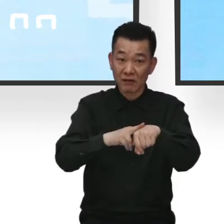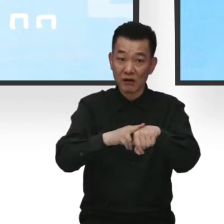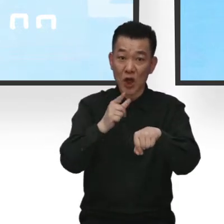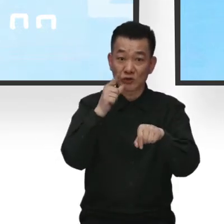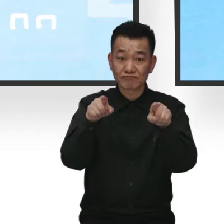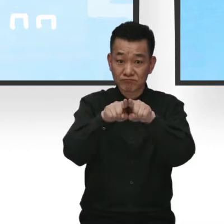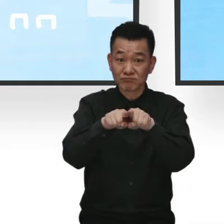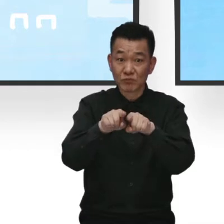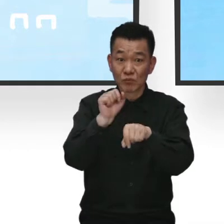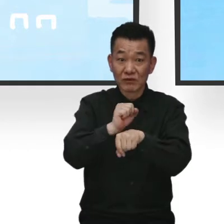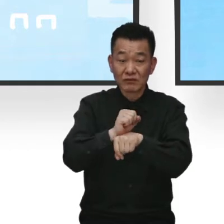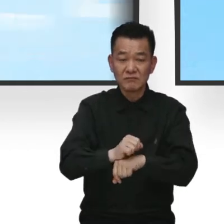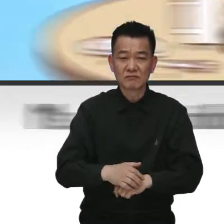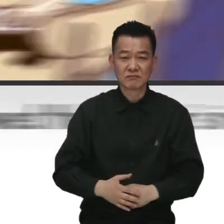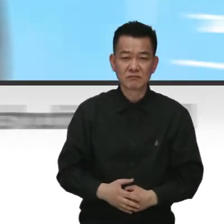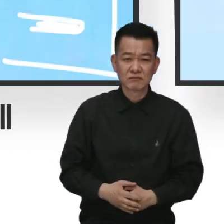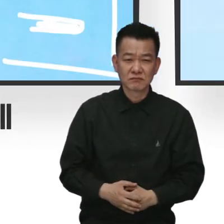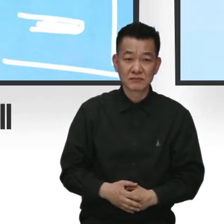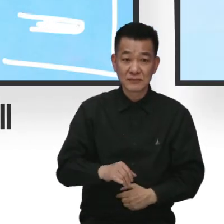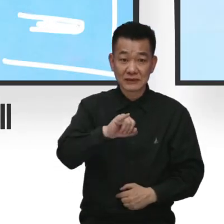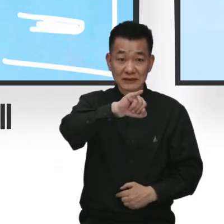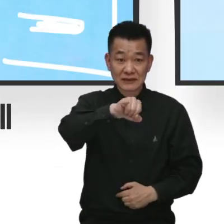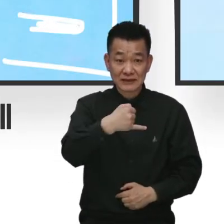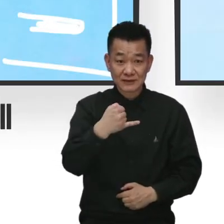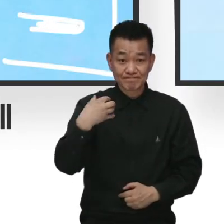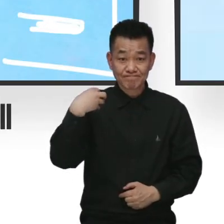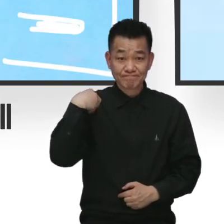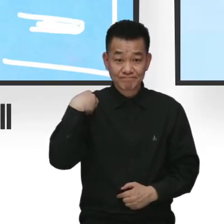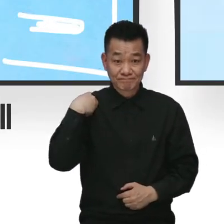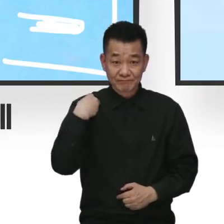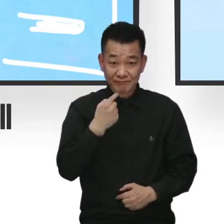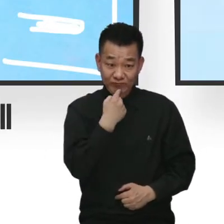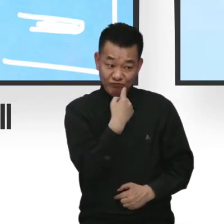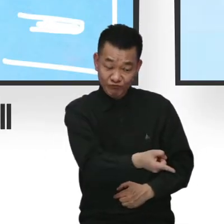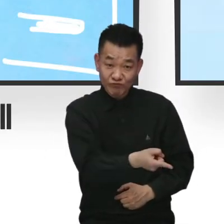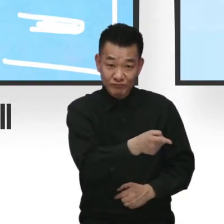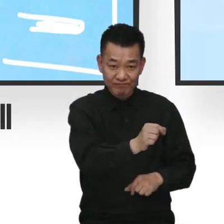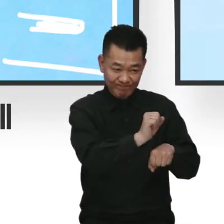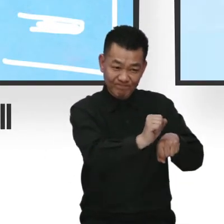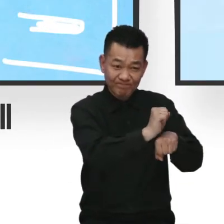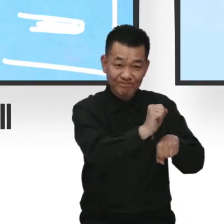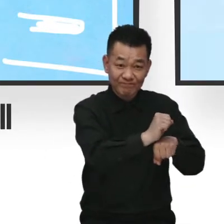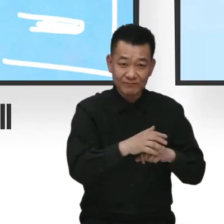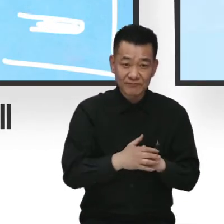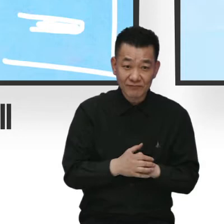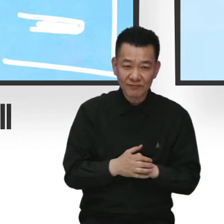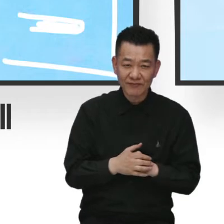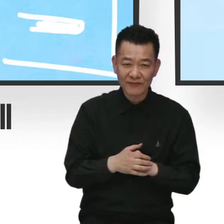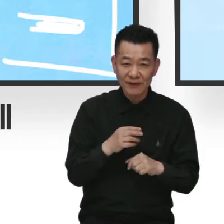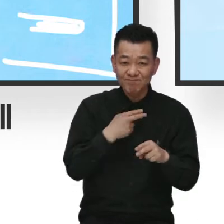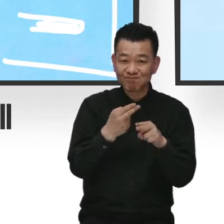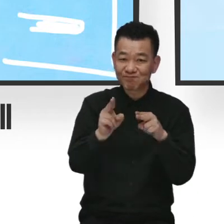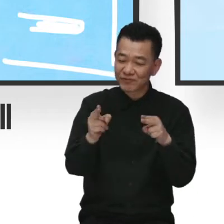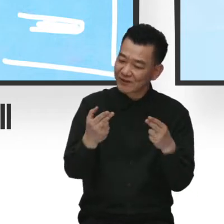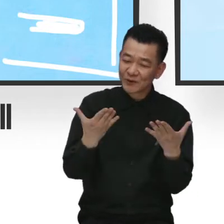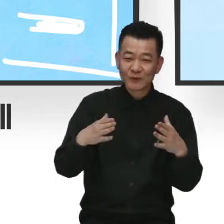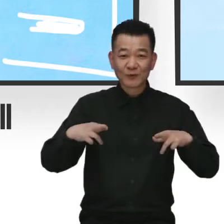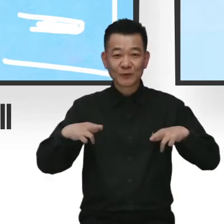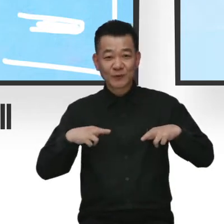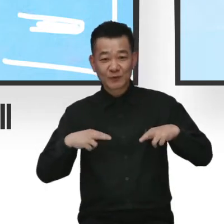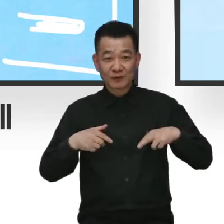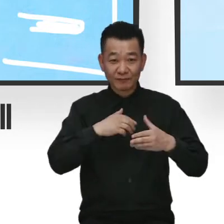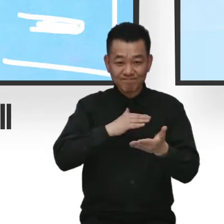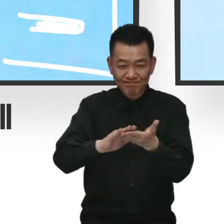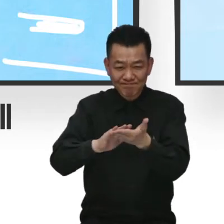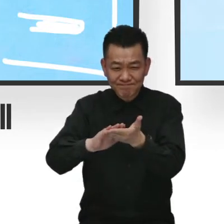at the cost of their work. Miss J followed the instructions of her boss. She cleaned and greeted customers